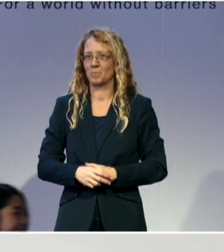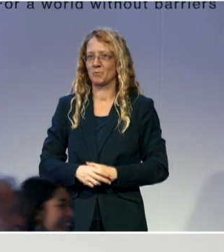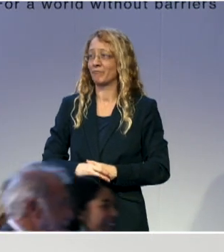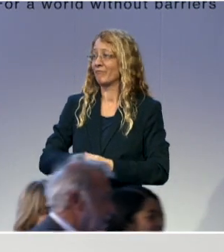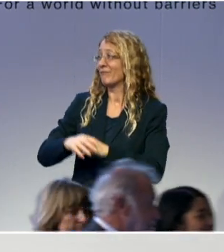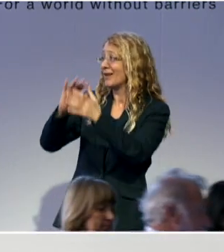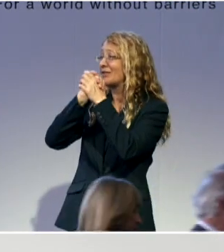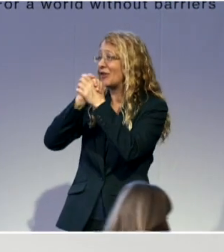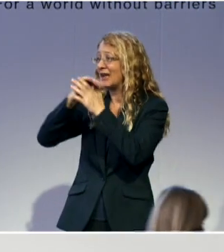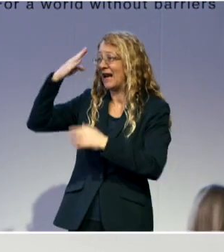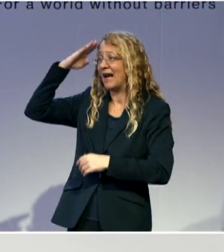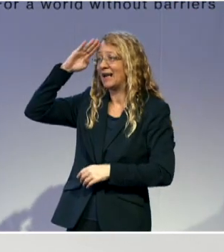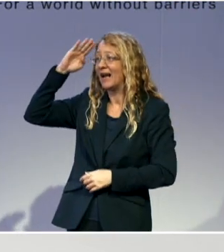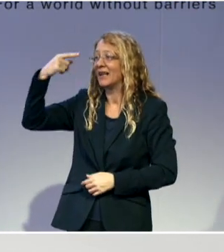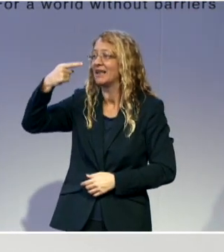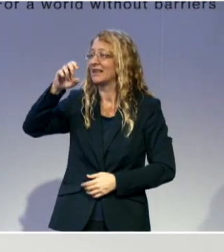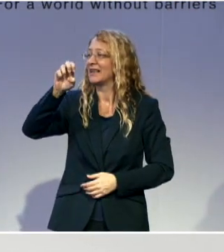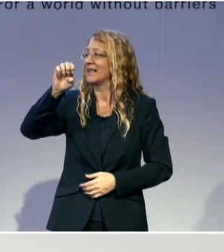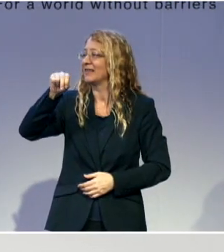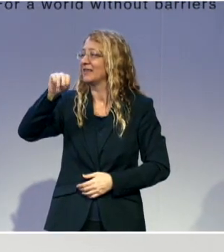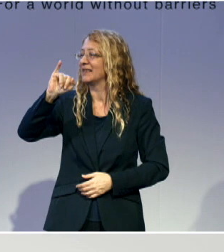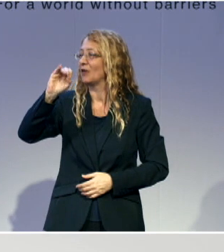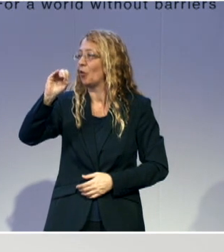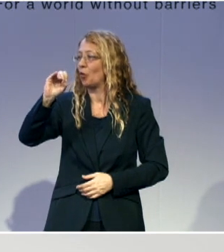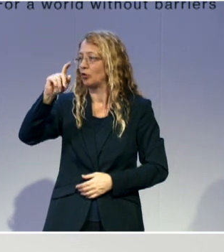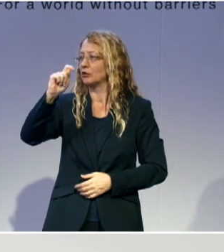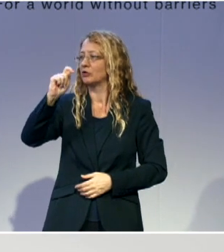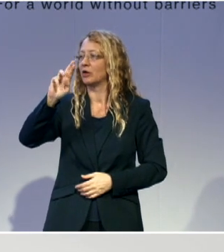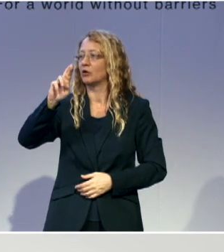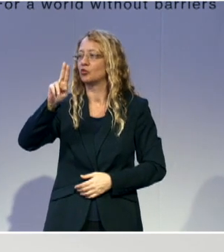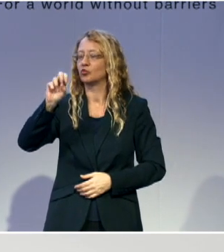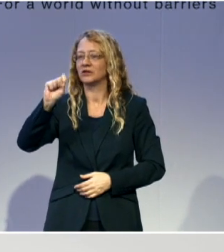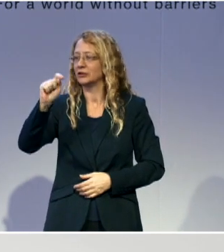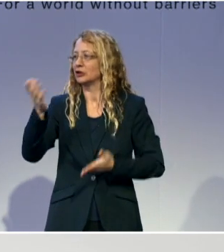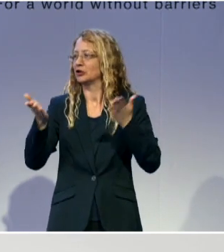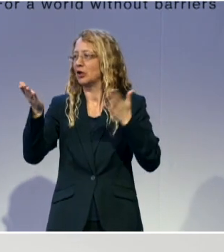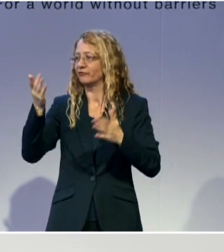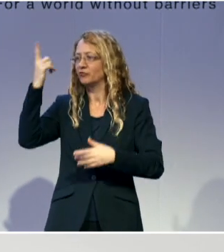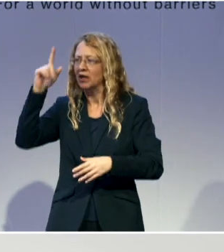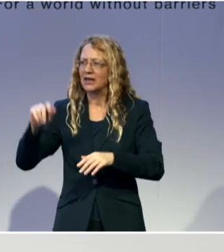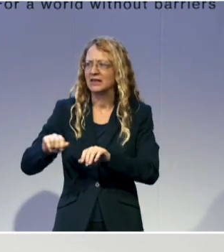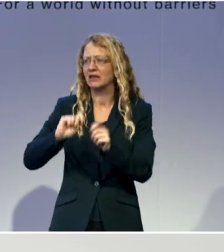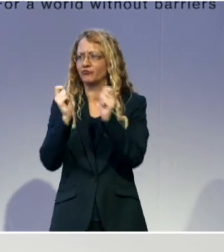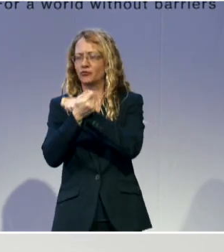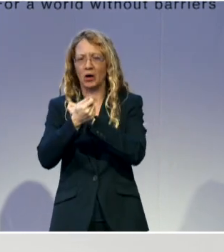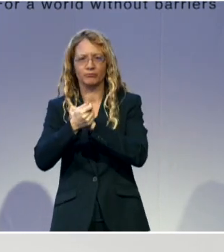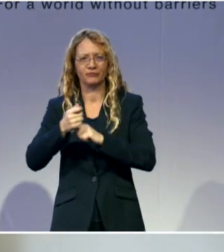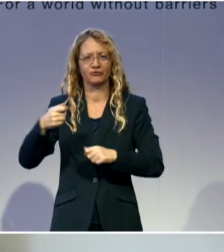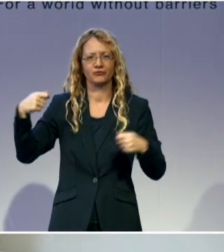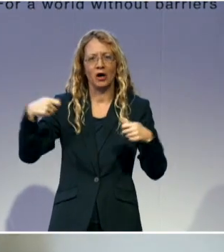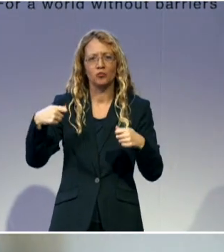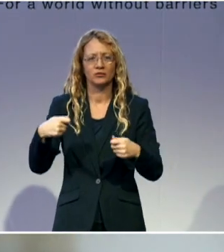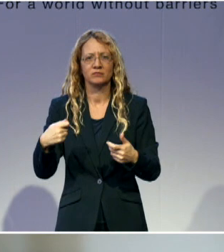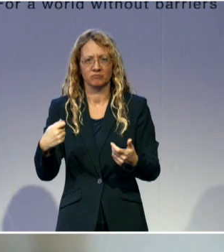Congratulations to Junior Trust and the Service Reform Fund from Ireland. The fund works with national ministries, local authorities,